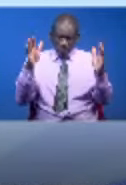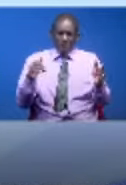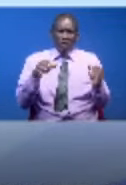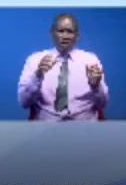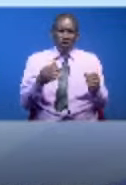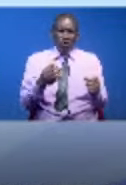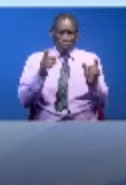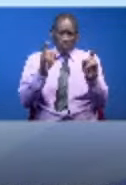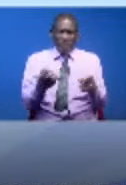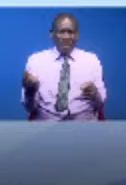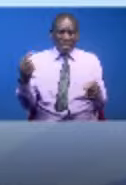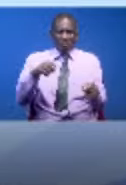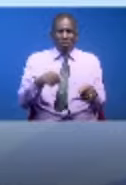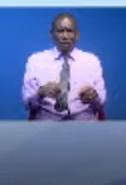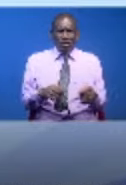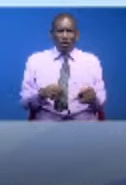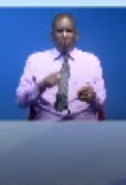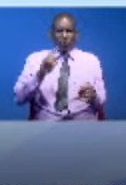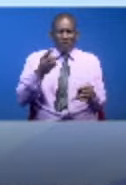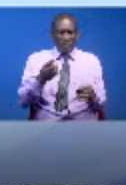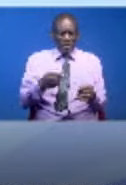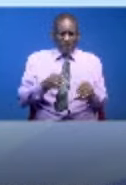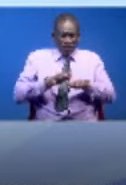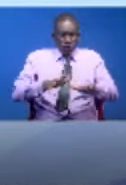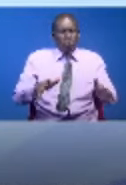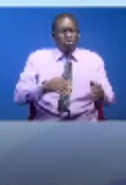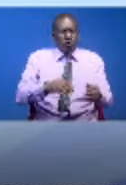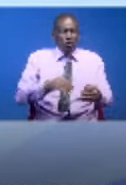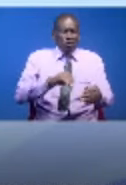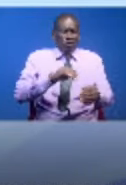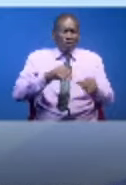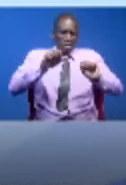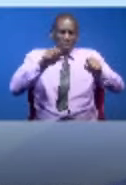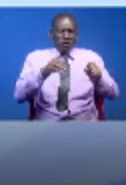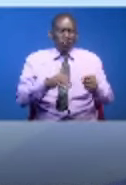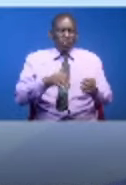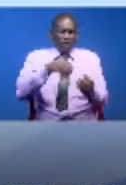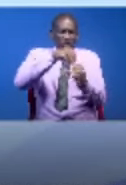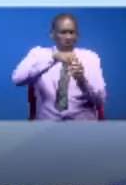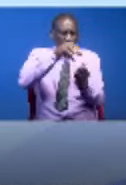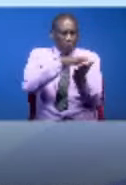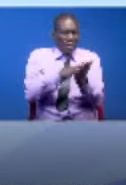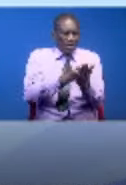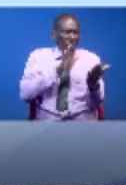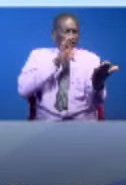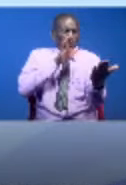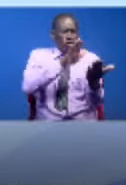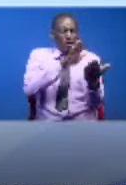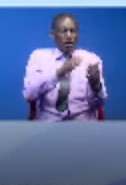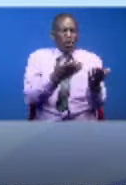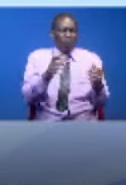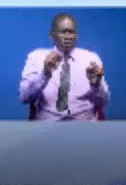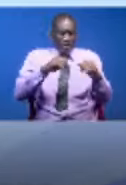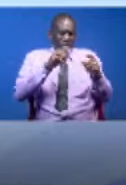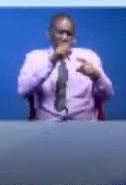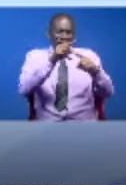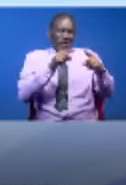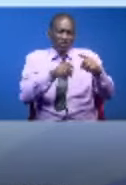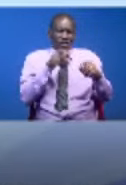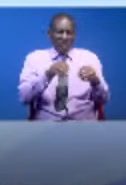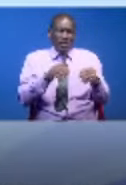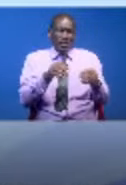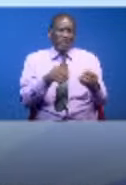the originate and distribution capabilities that we do from our investment banking perspectives, where we can then break up that project into bite-sized